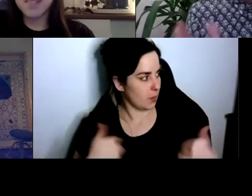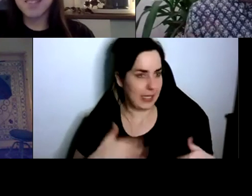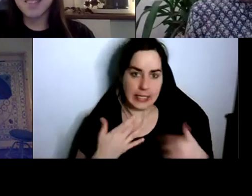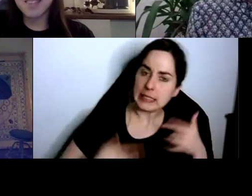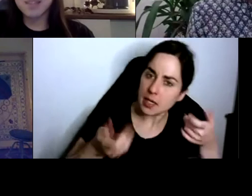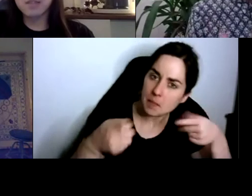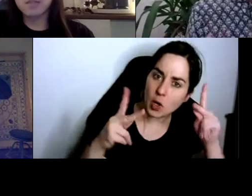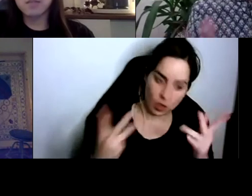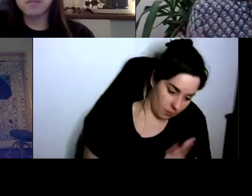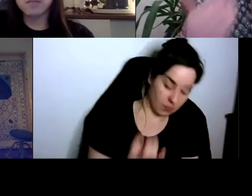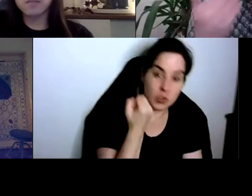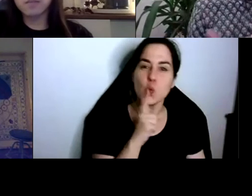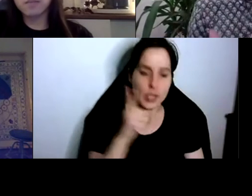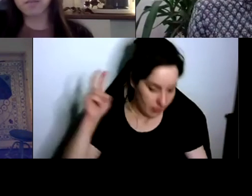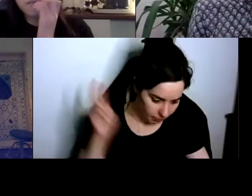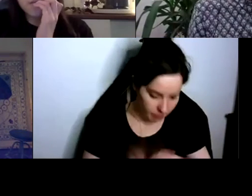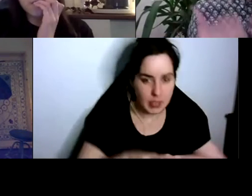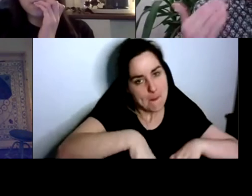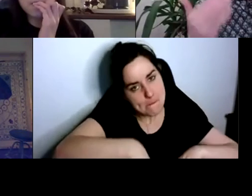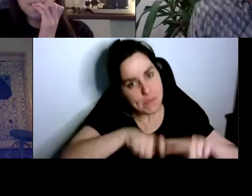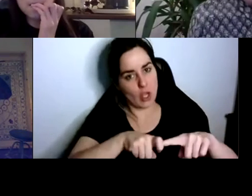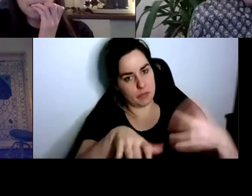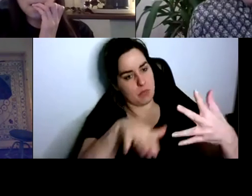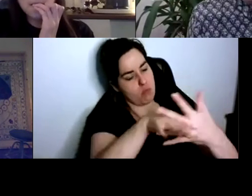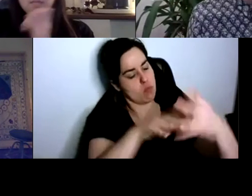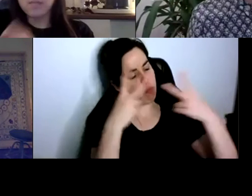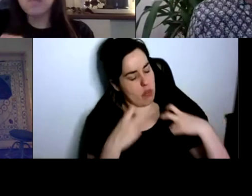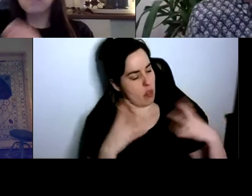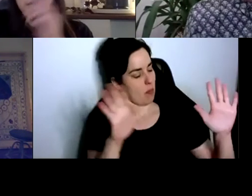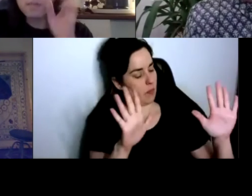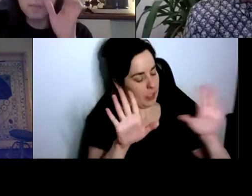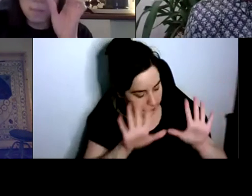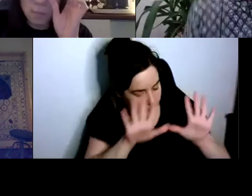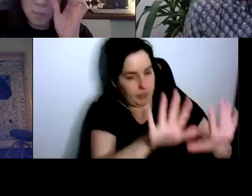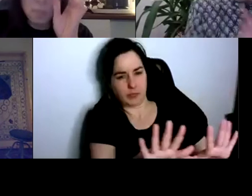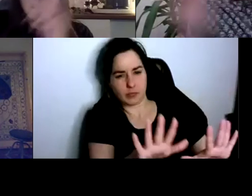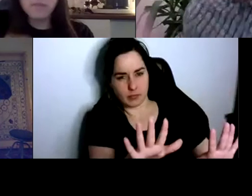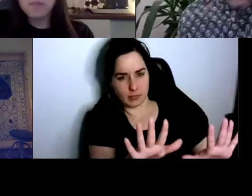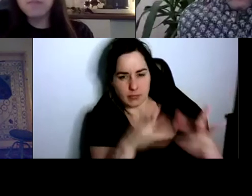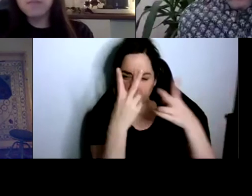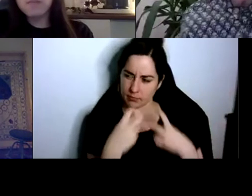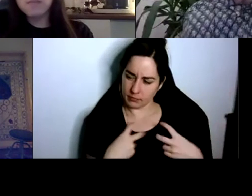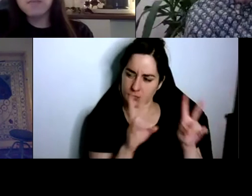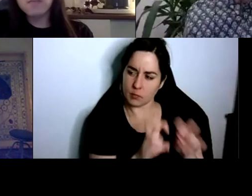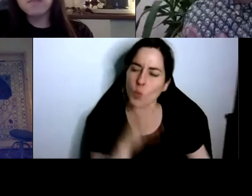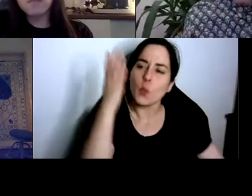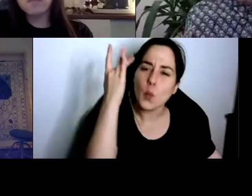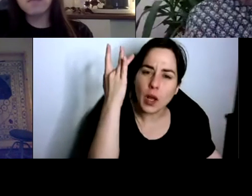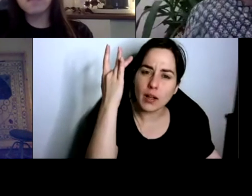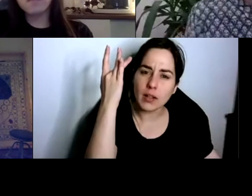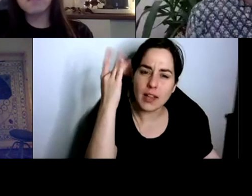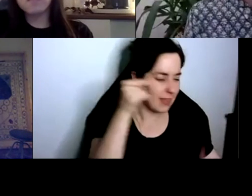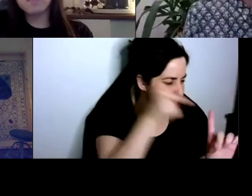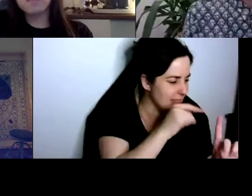when does that happen? Like, when do we actually step back and say, why the hell are we doing this? Or doing it this way and not that way? Or for, you know, like,